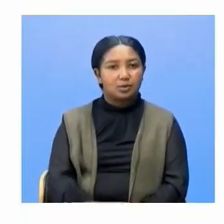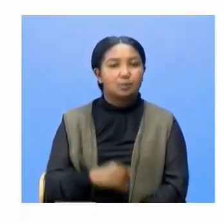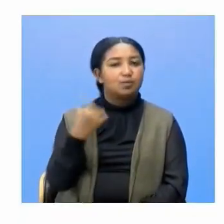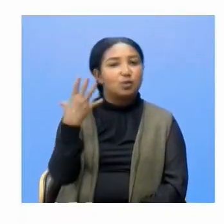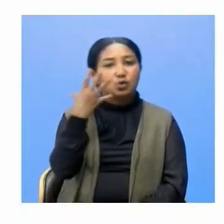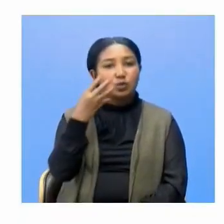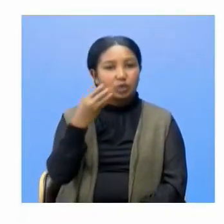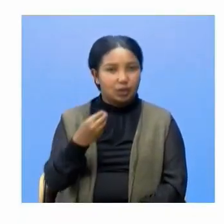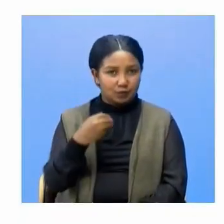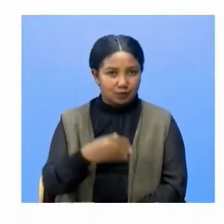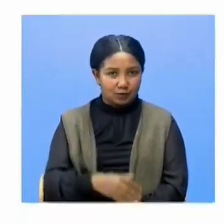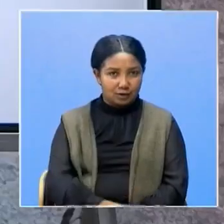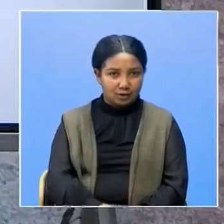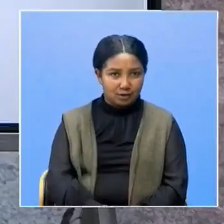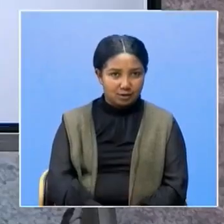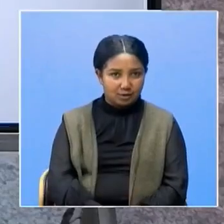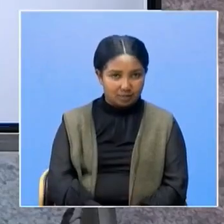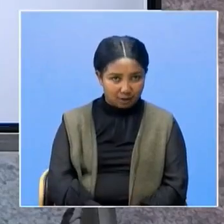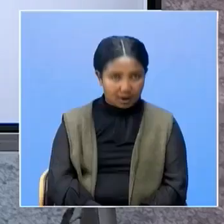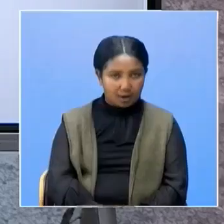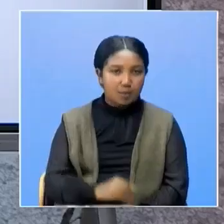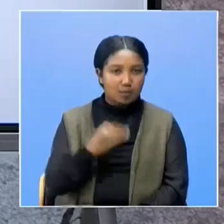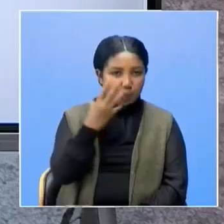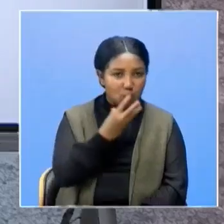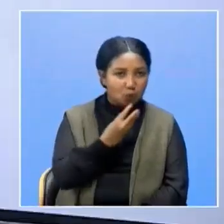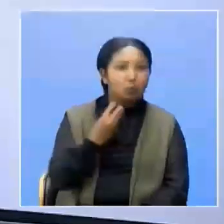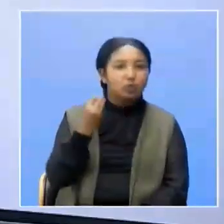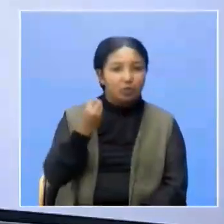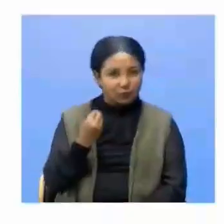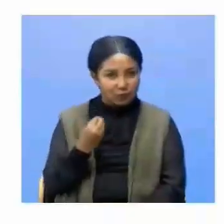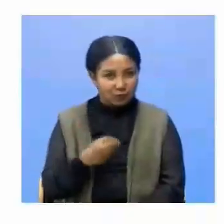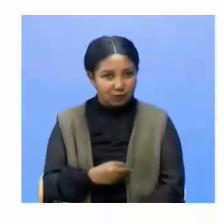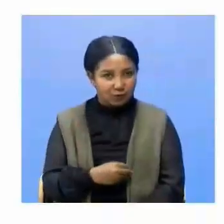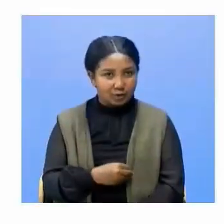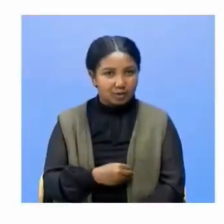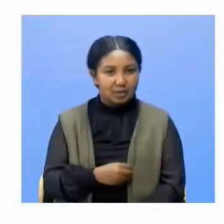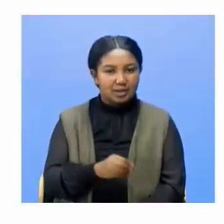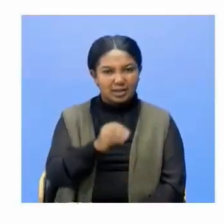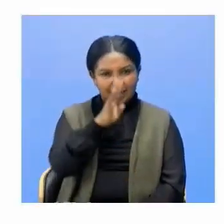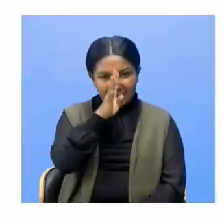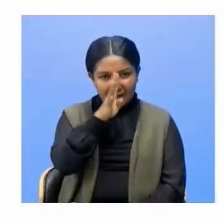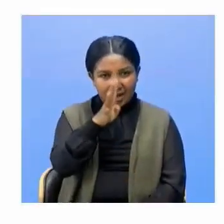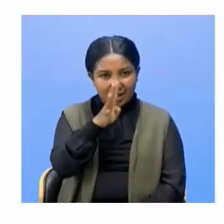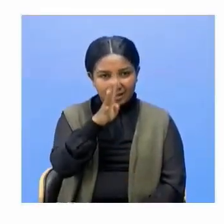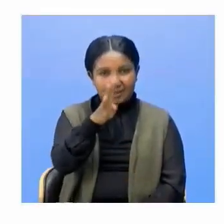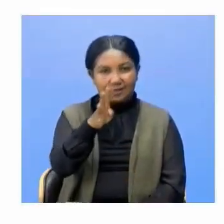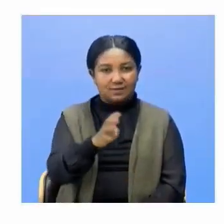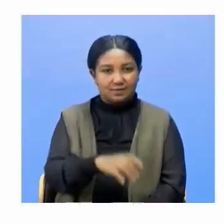Beautiful. Yeah? Beautiful. Creative.